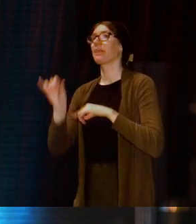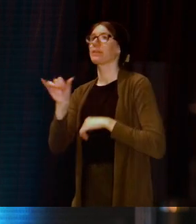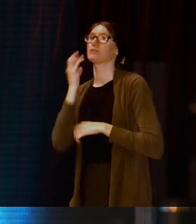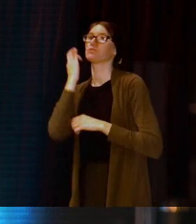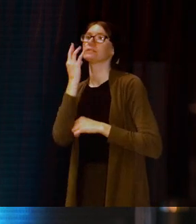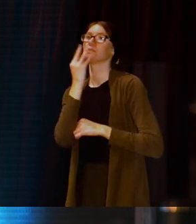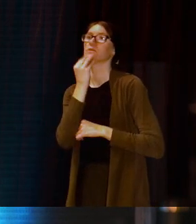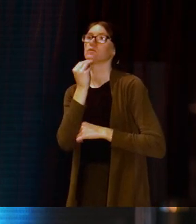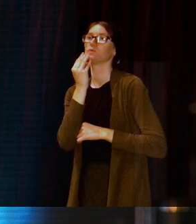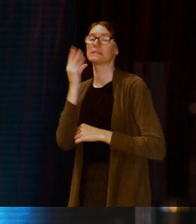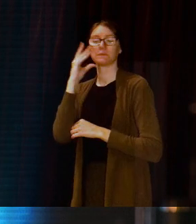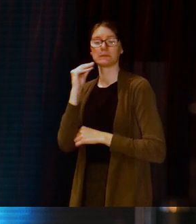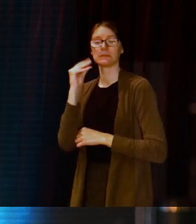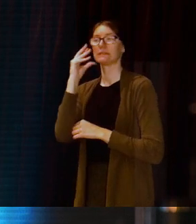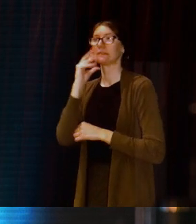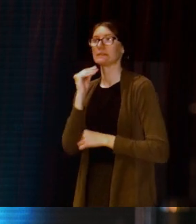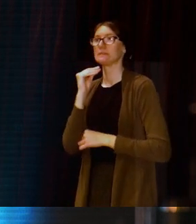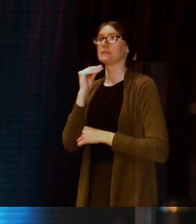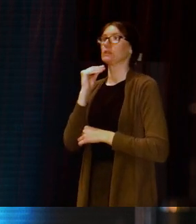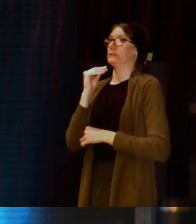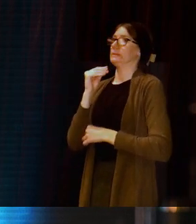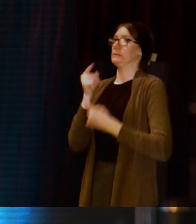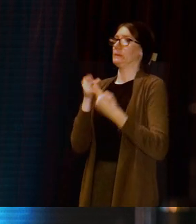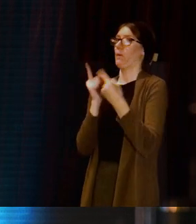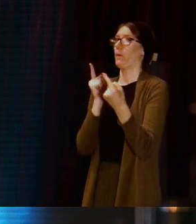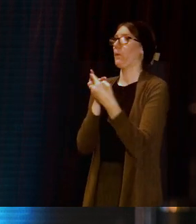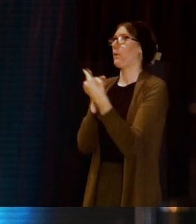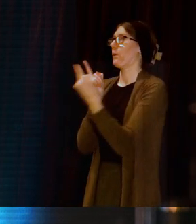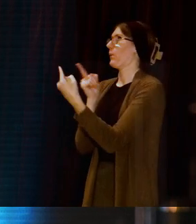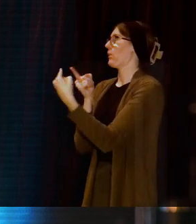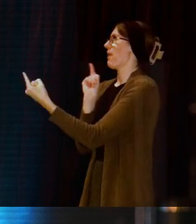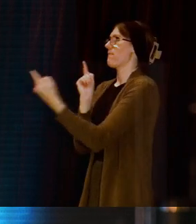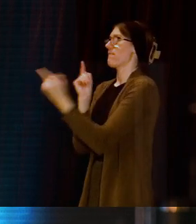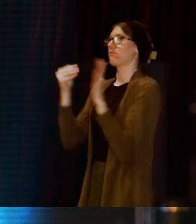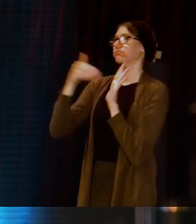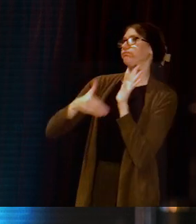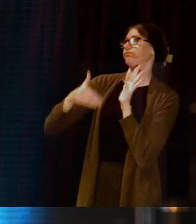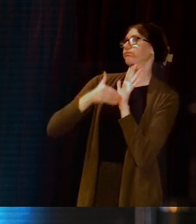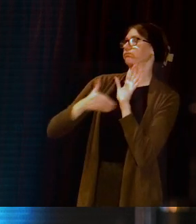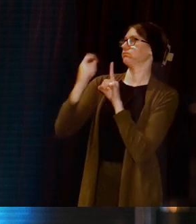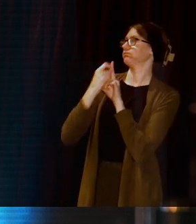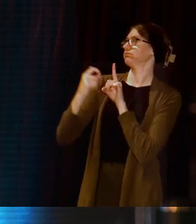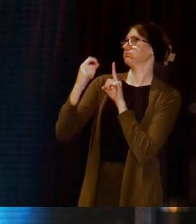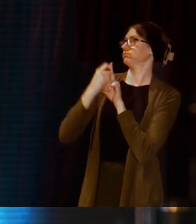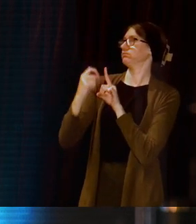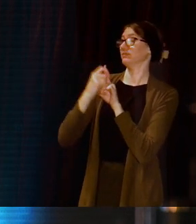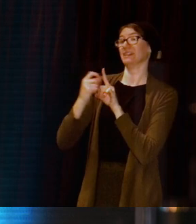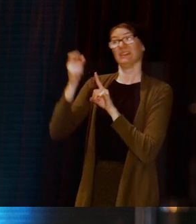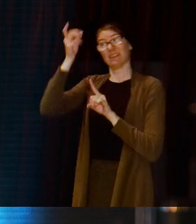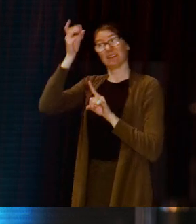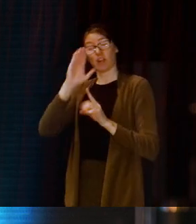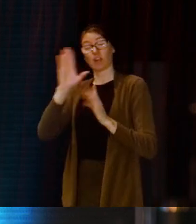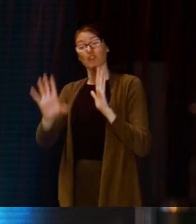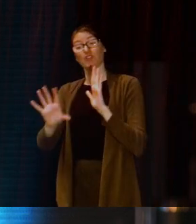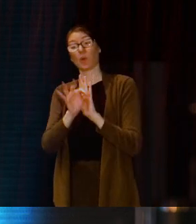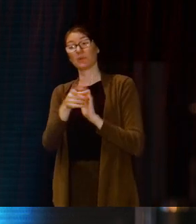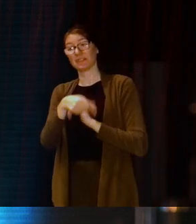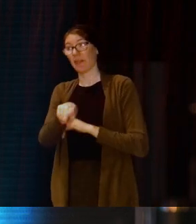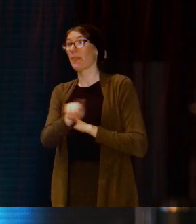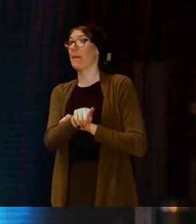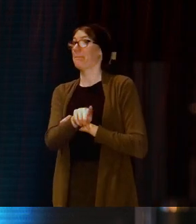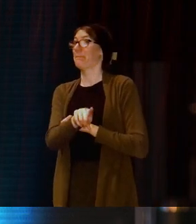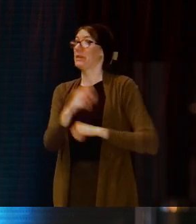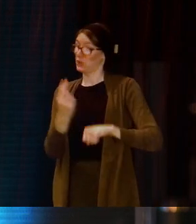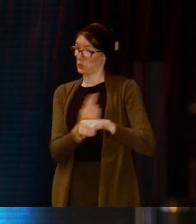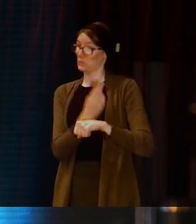in hostility. They're a nation that has been chosen by God, and his plans have not ended for them. Even if